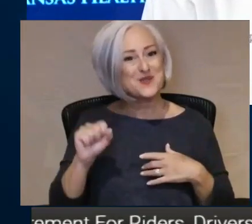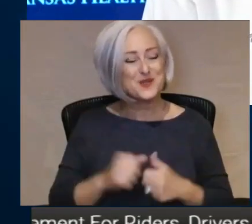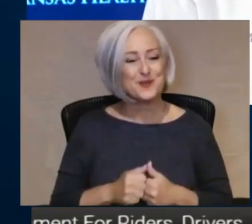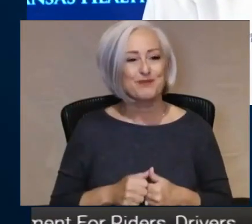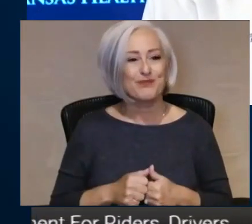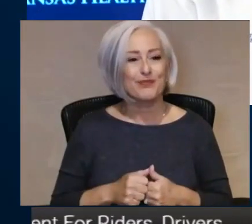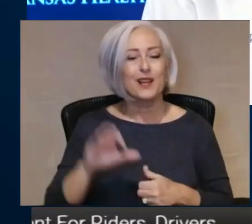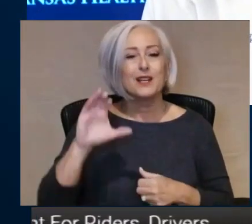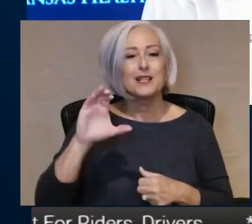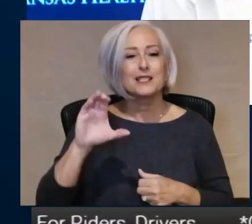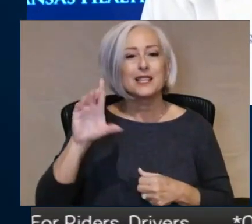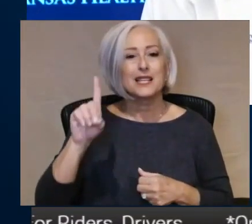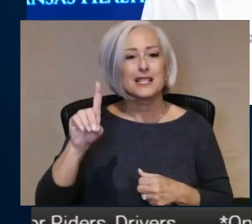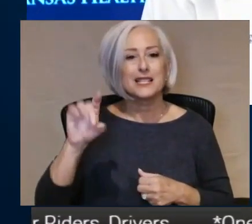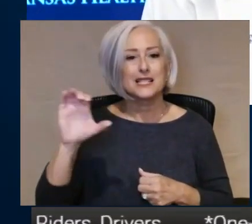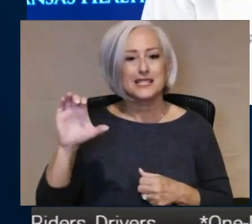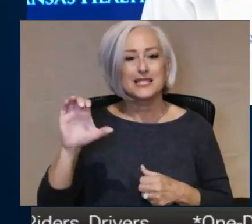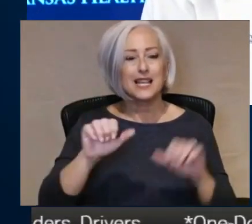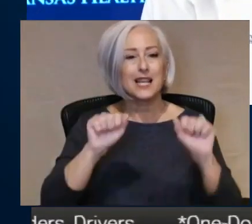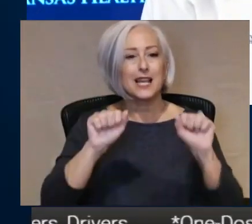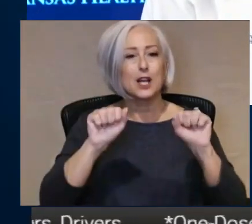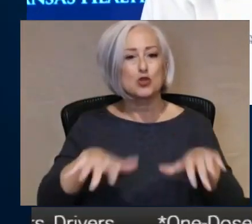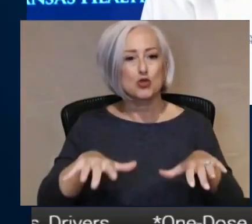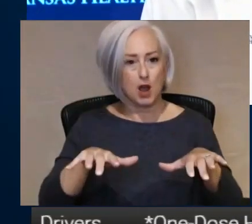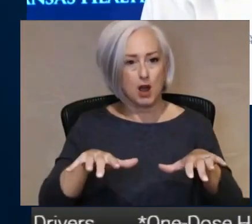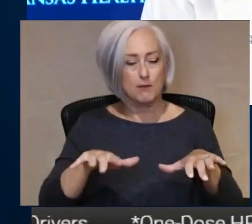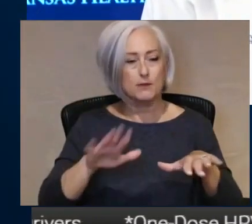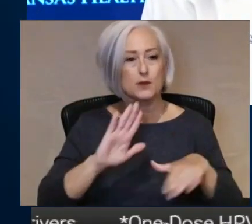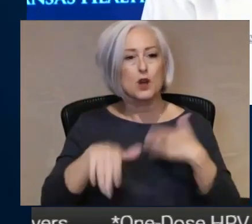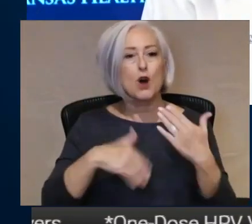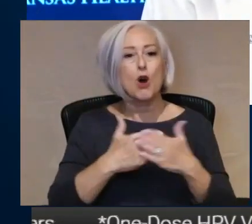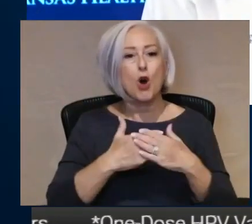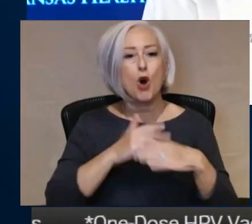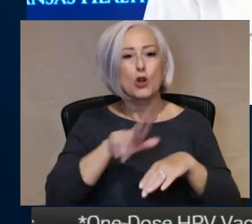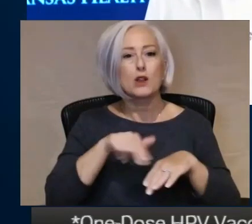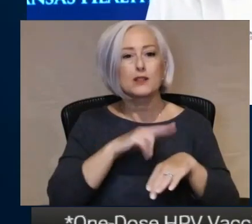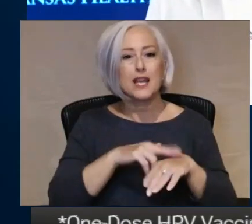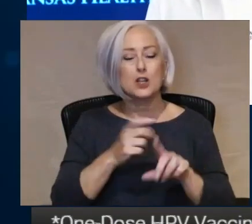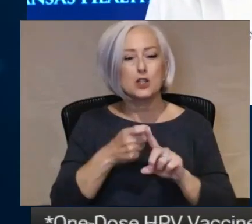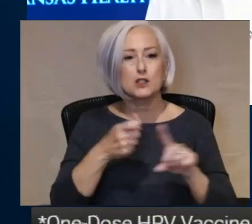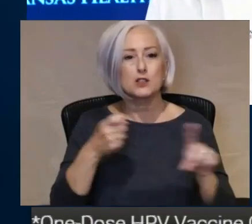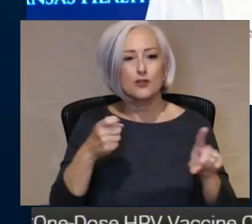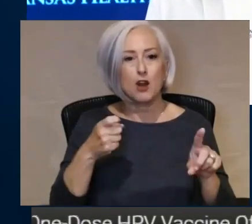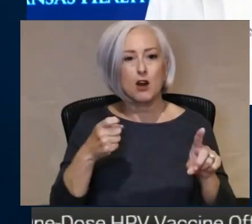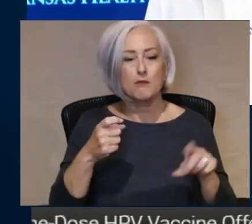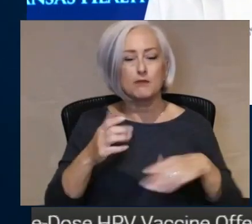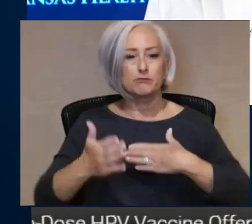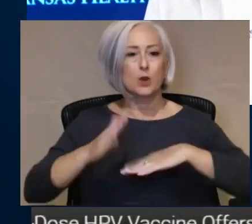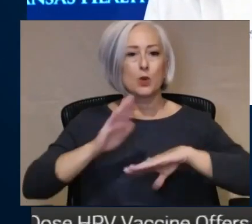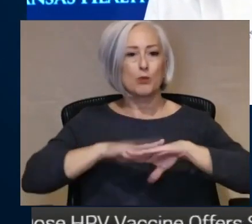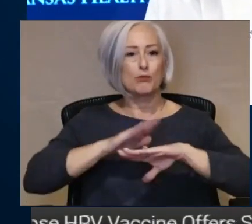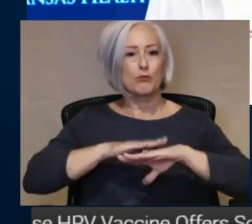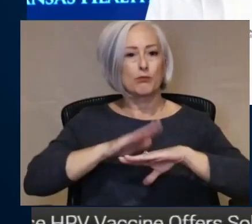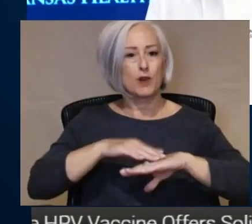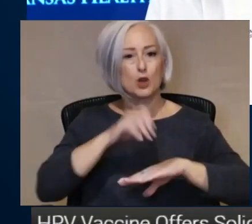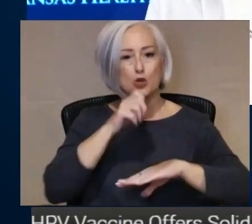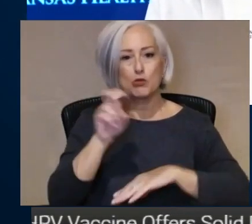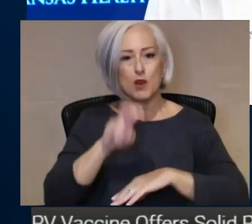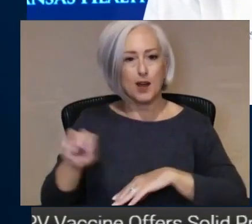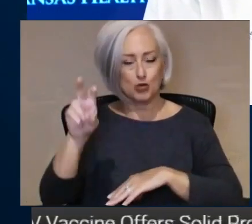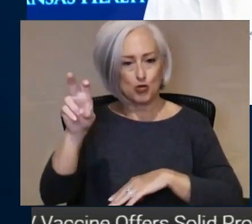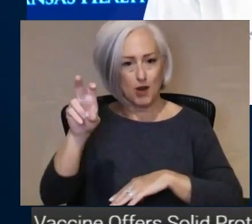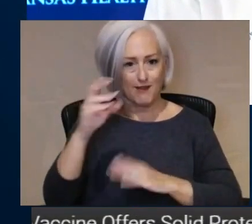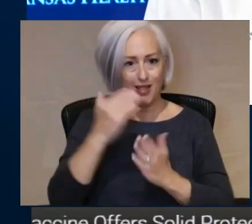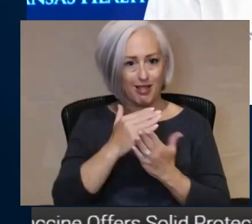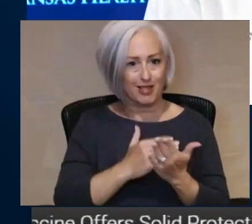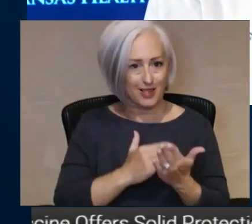of the all nations and all other countries from its coronavirus do not travel list. I think that's basically kind of like